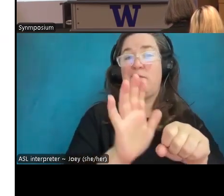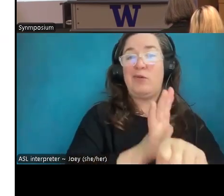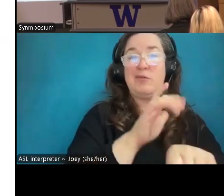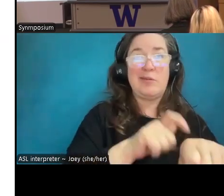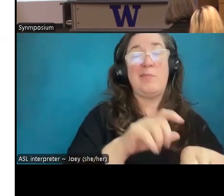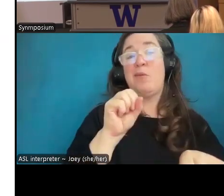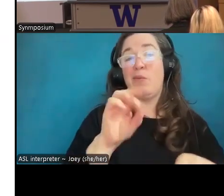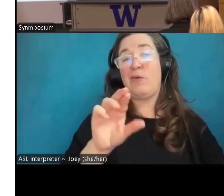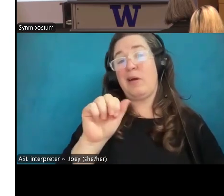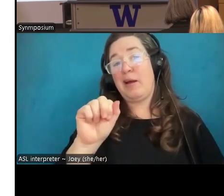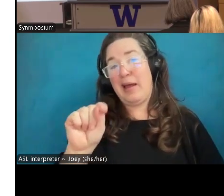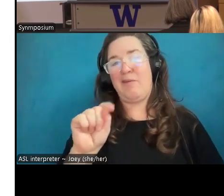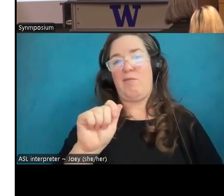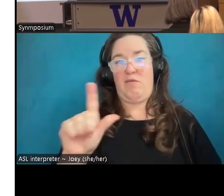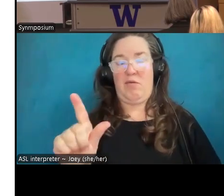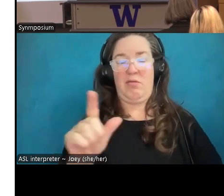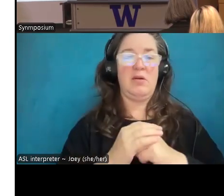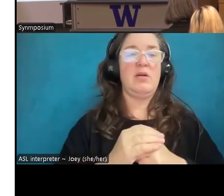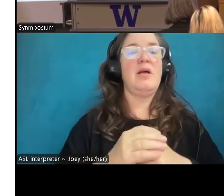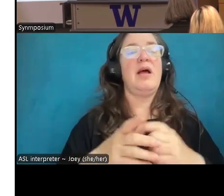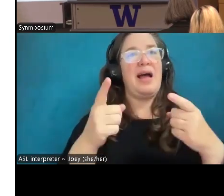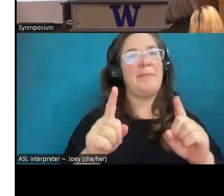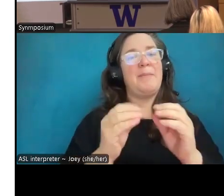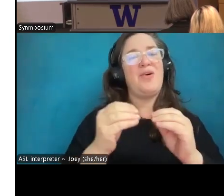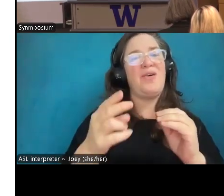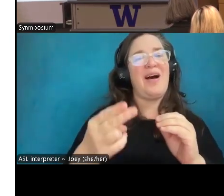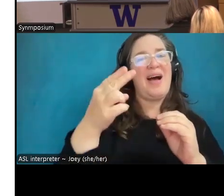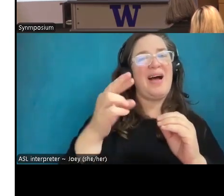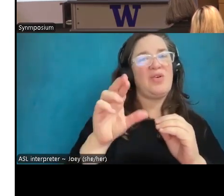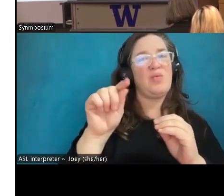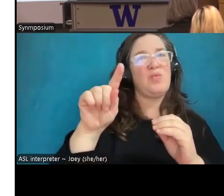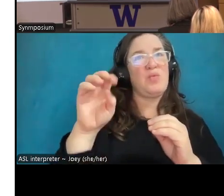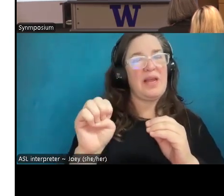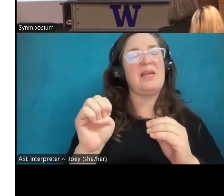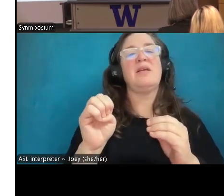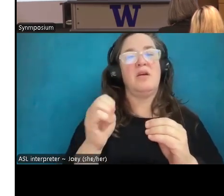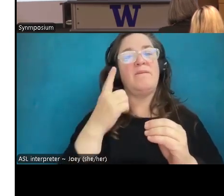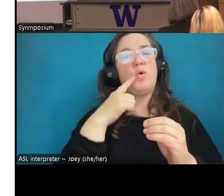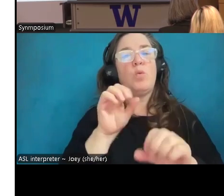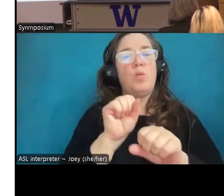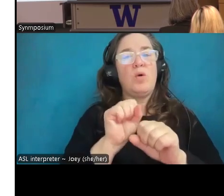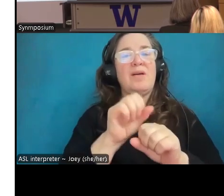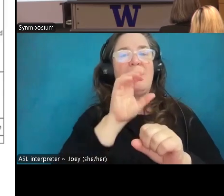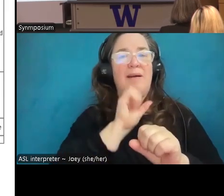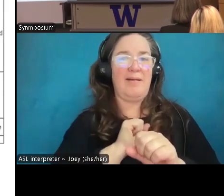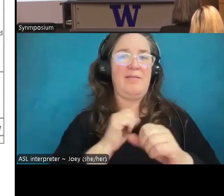is occurring at higher rates in our working age adults, those of child rearing ages.